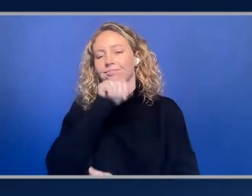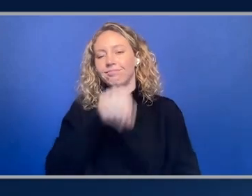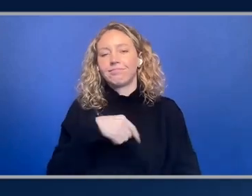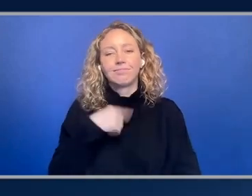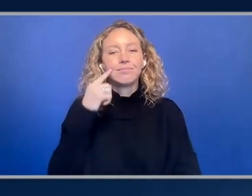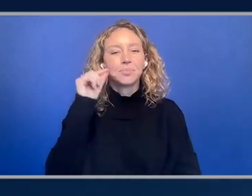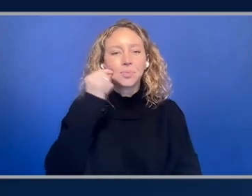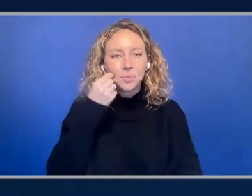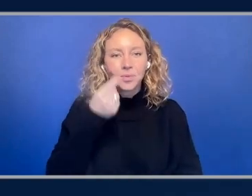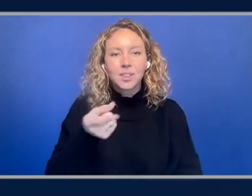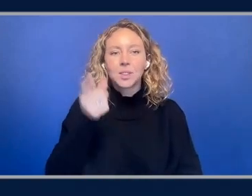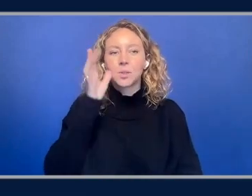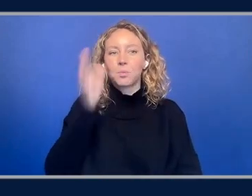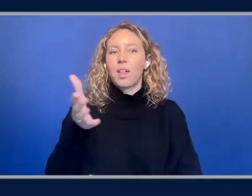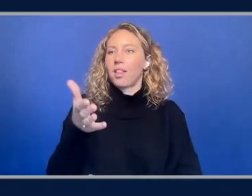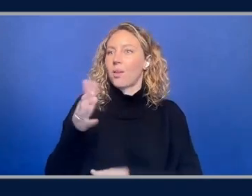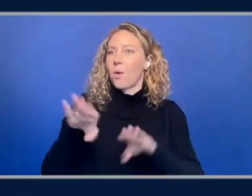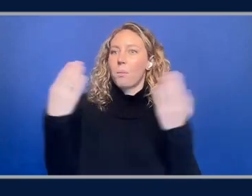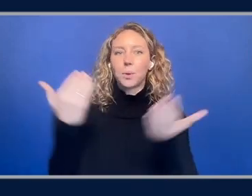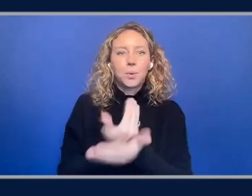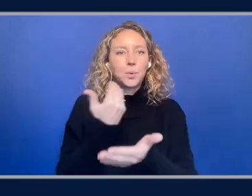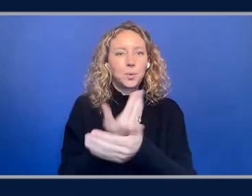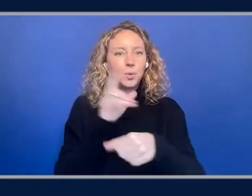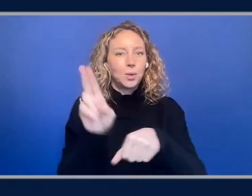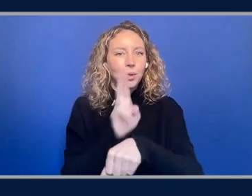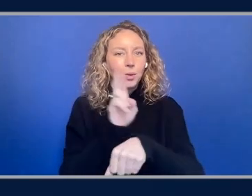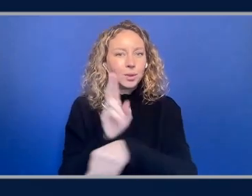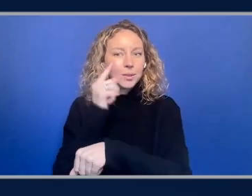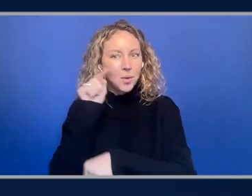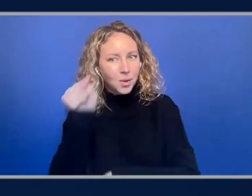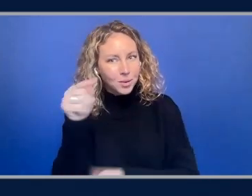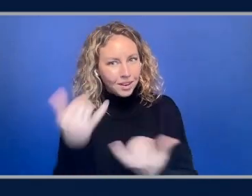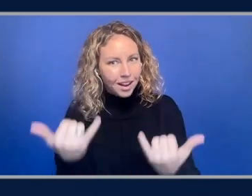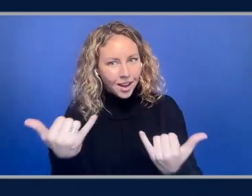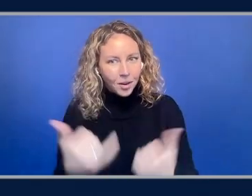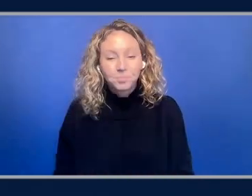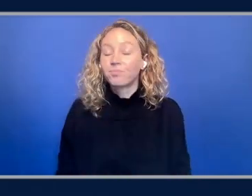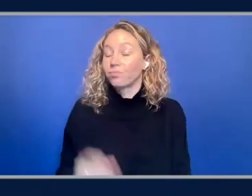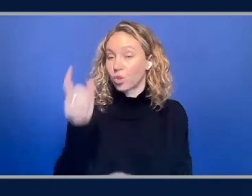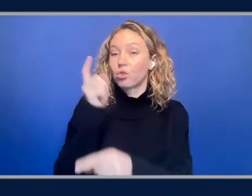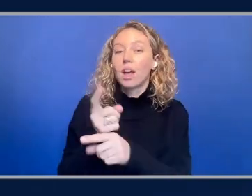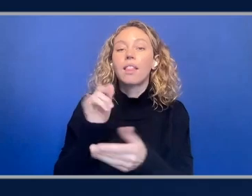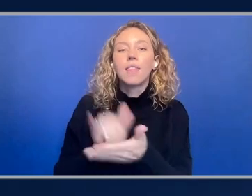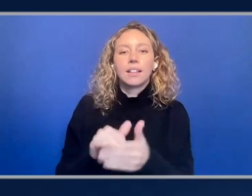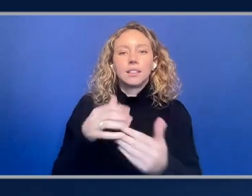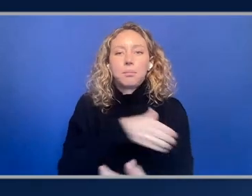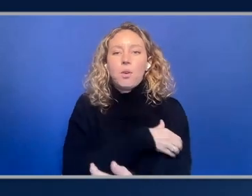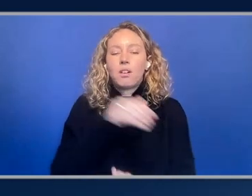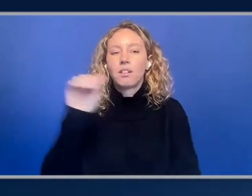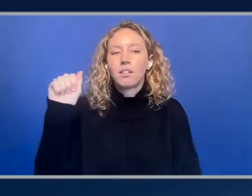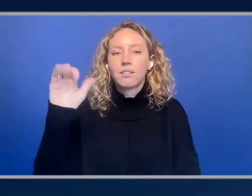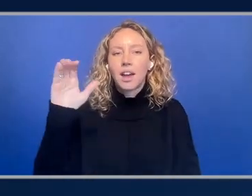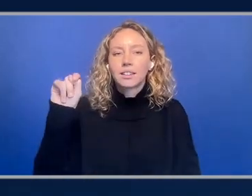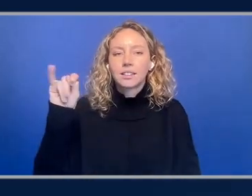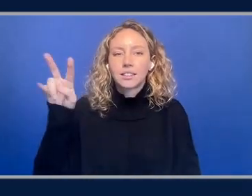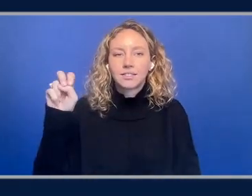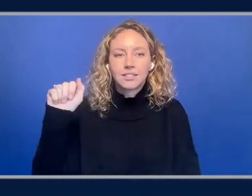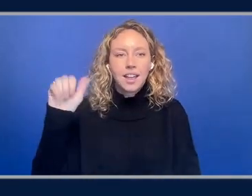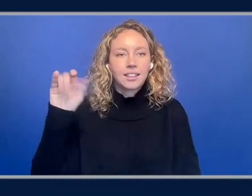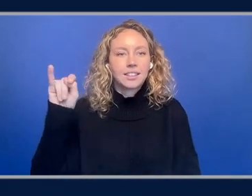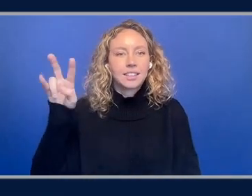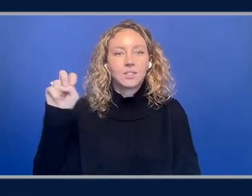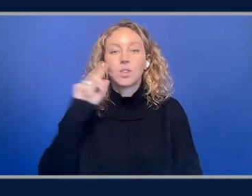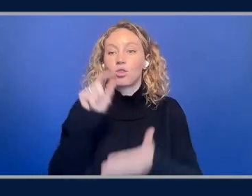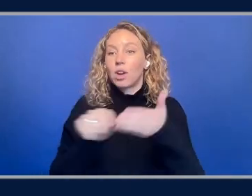it unlocks so many use cases for you guys. Exactly, yeah, that's the power of active, right? With active, you can write to multiple regions at